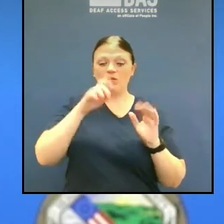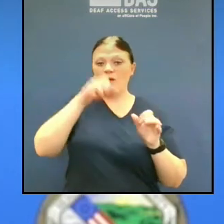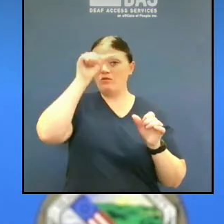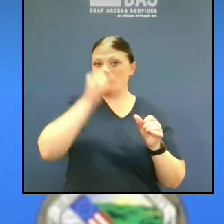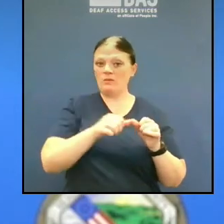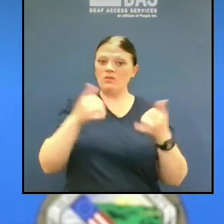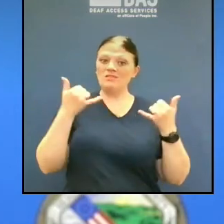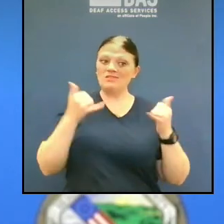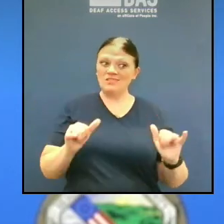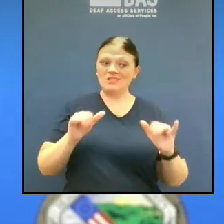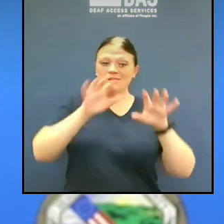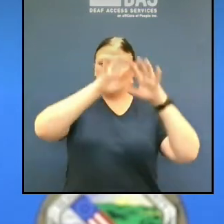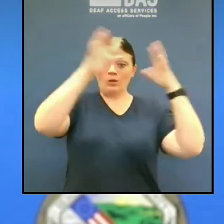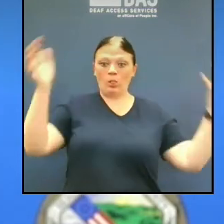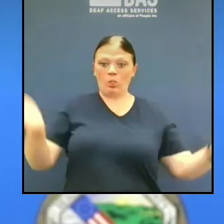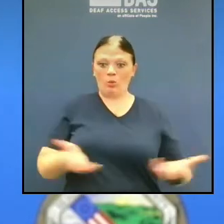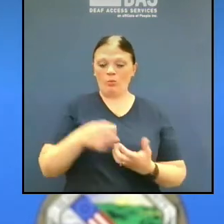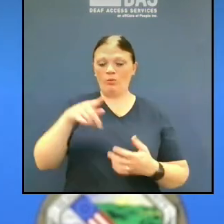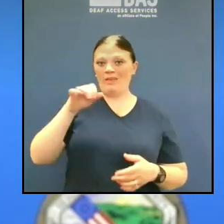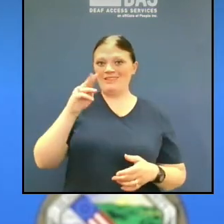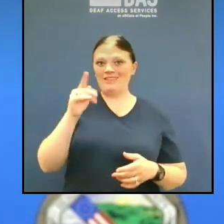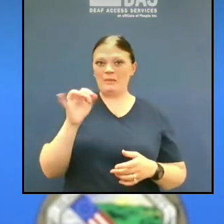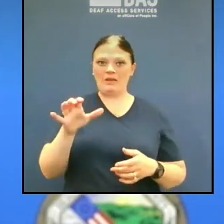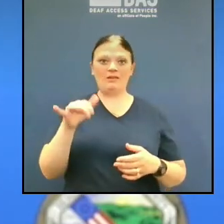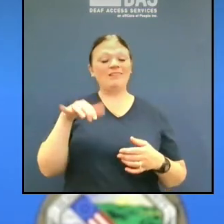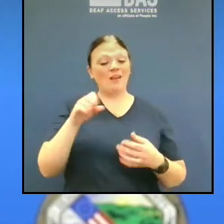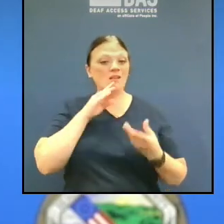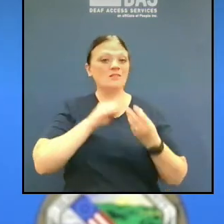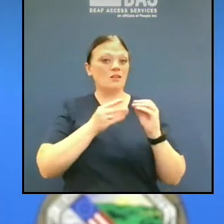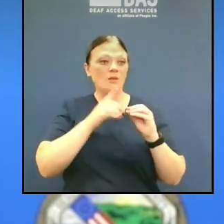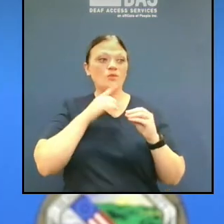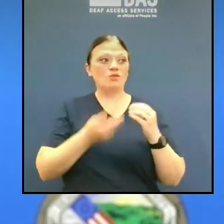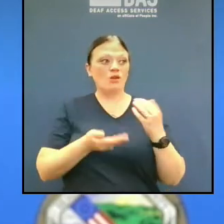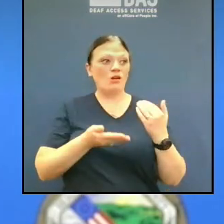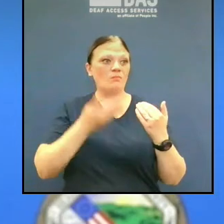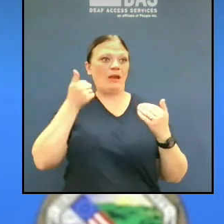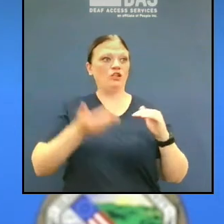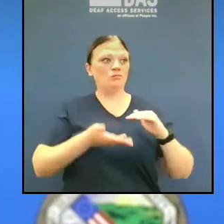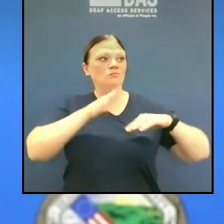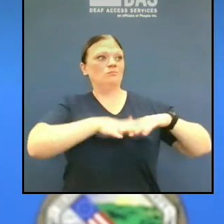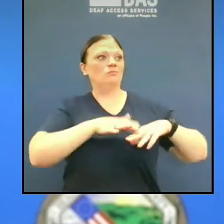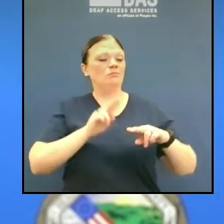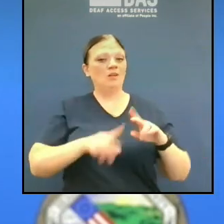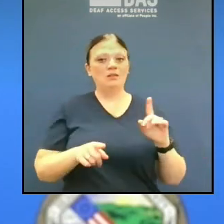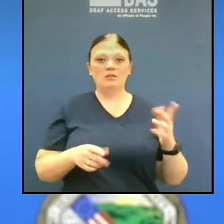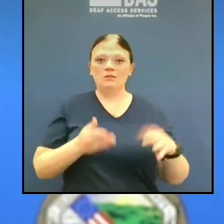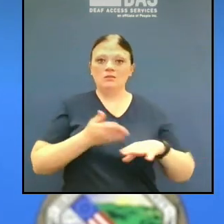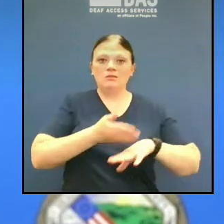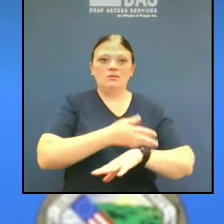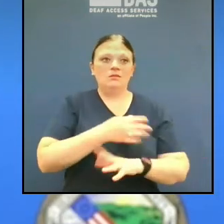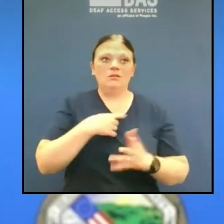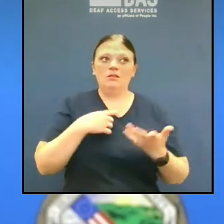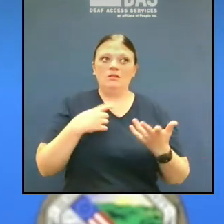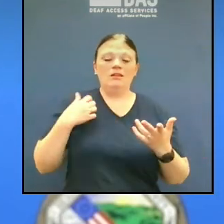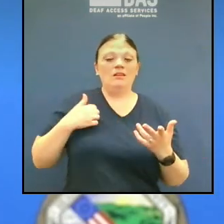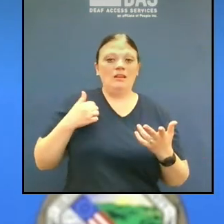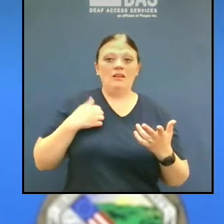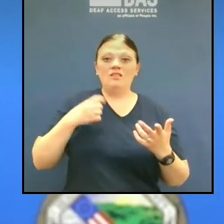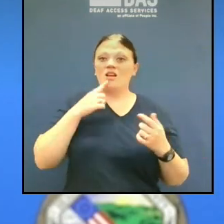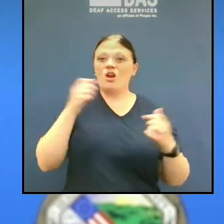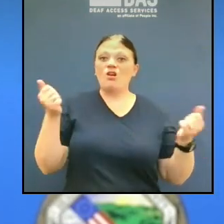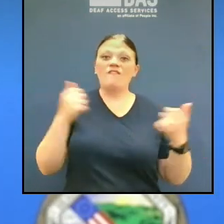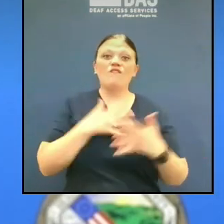we're still in a global pandemic. While the numbers are getting better, we are in a pandemic. I think Canadians truthfully are worried about transmission